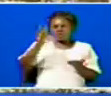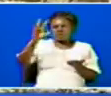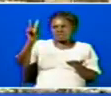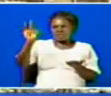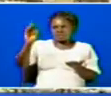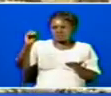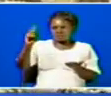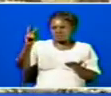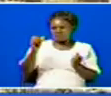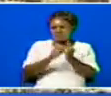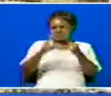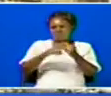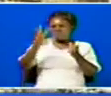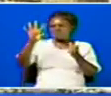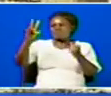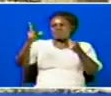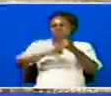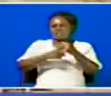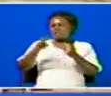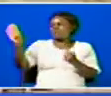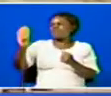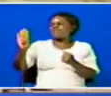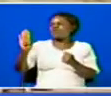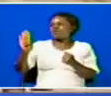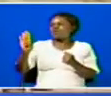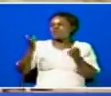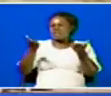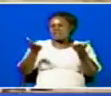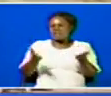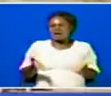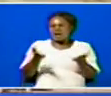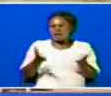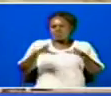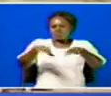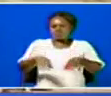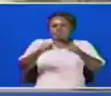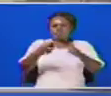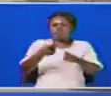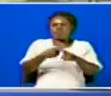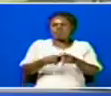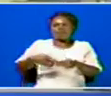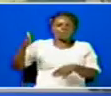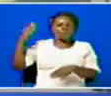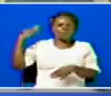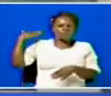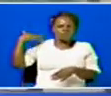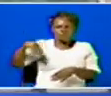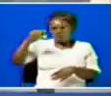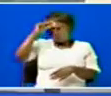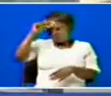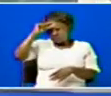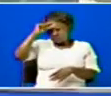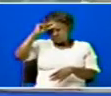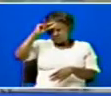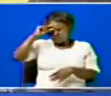30, 2017, stood at 56 billion shillings. These debts are said to have been inherited from the defunct City Council of Nairobi and the former